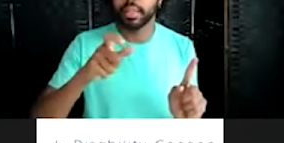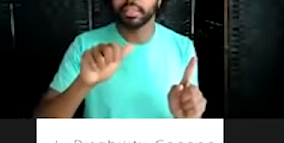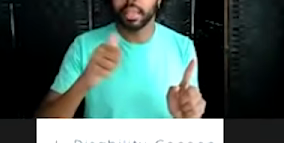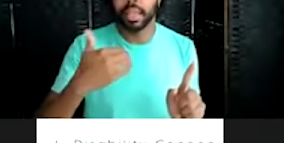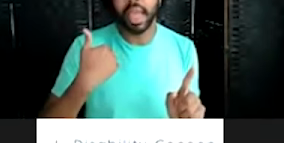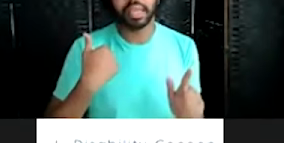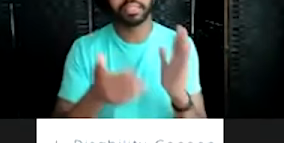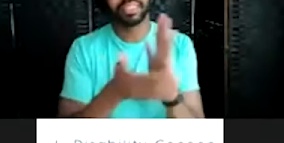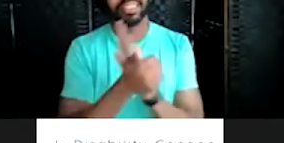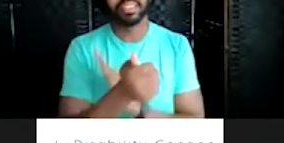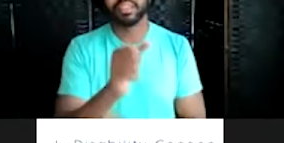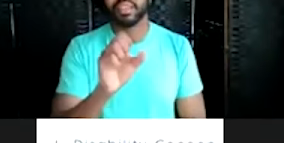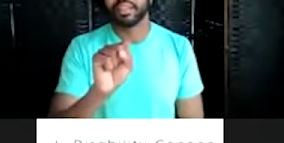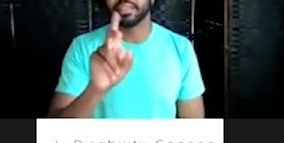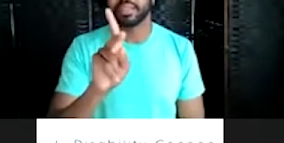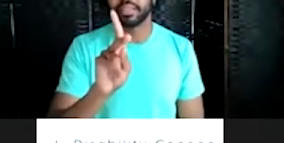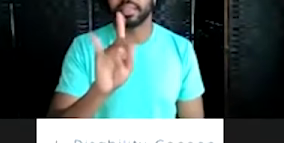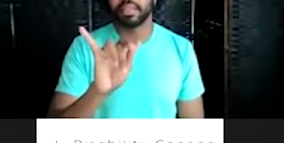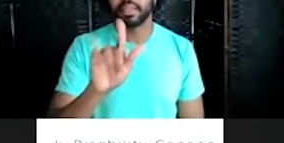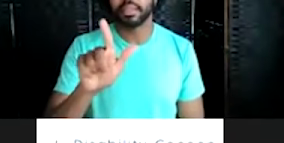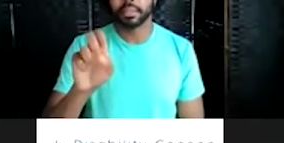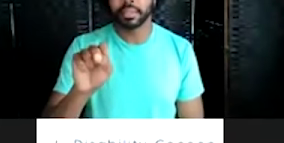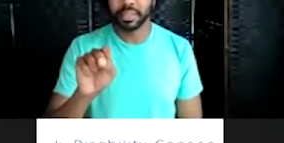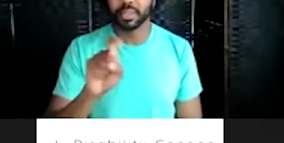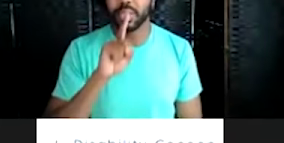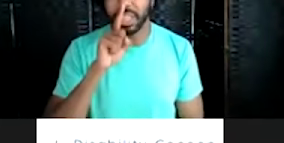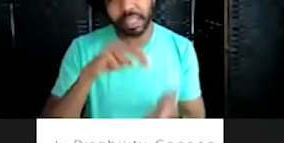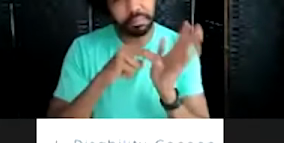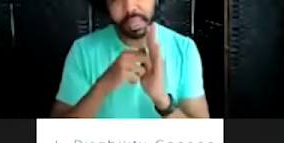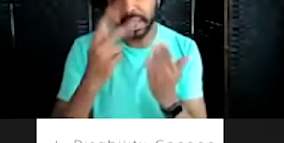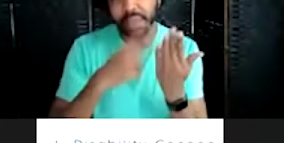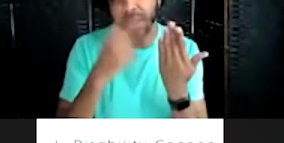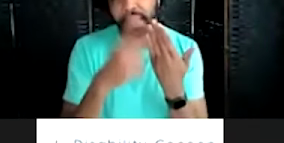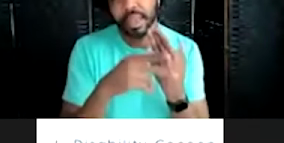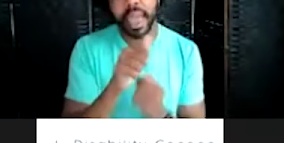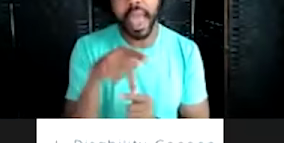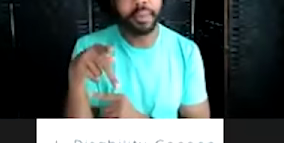essentially apps. So if you're interested in doing like different trivia,